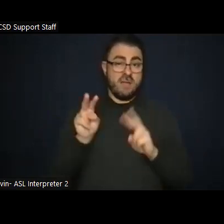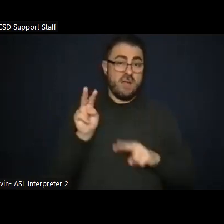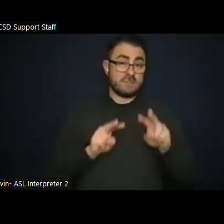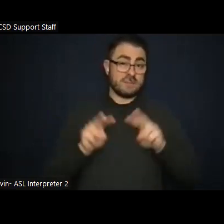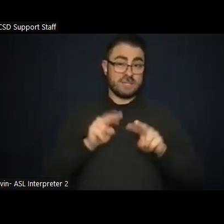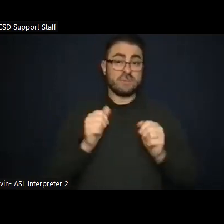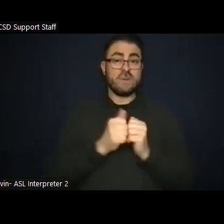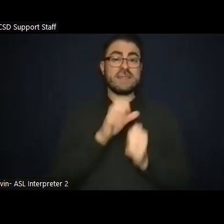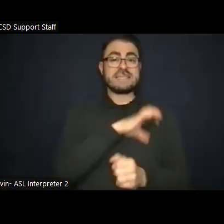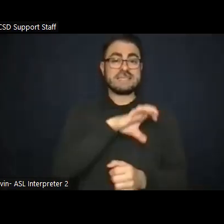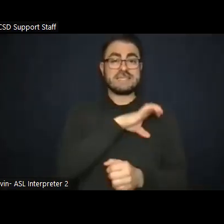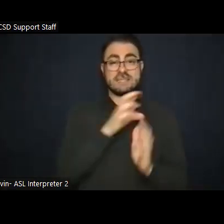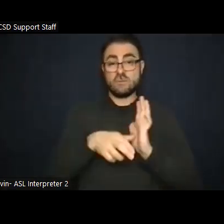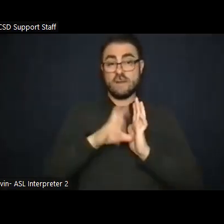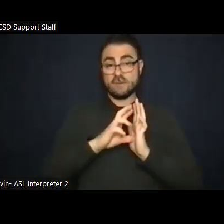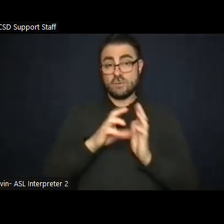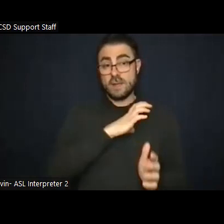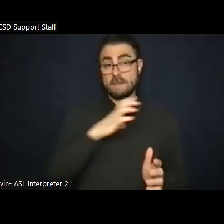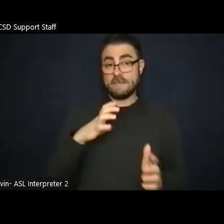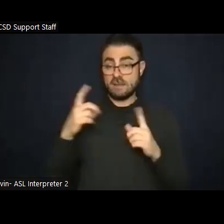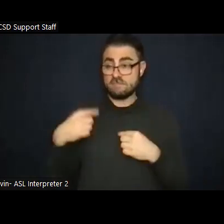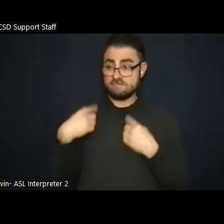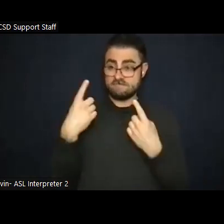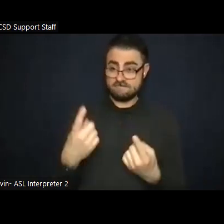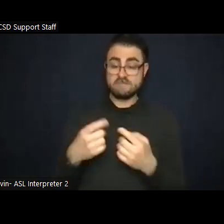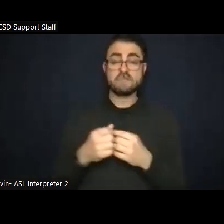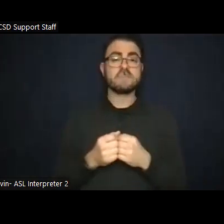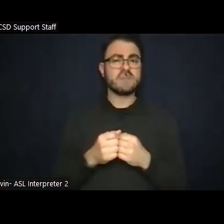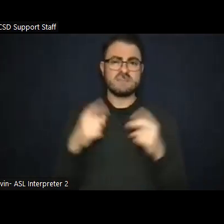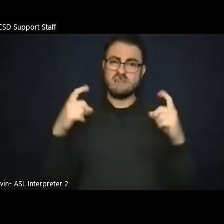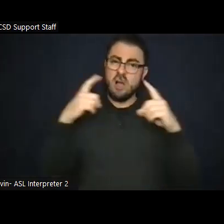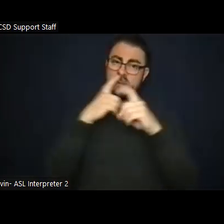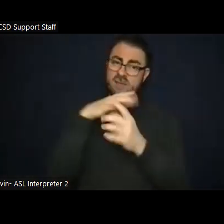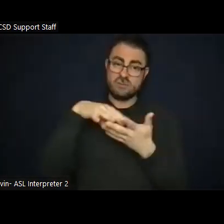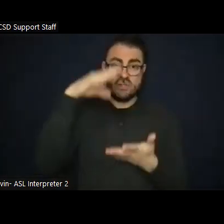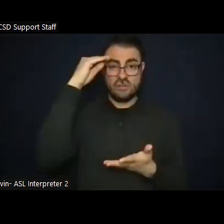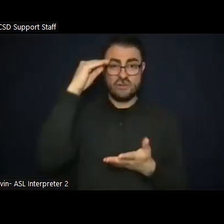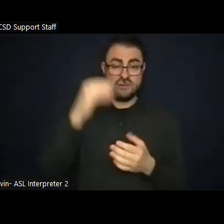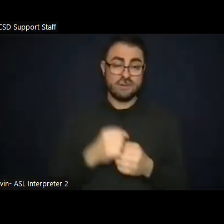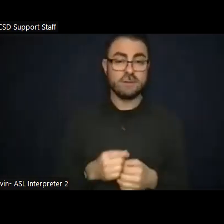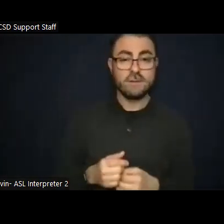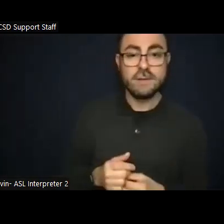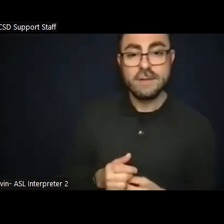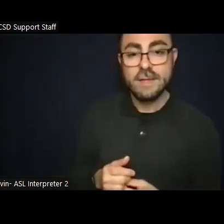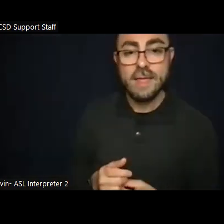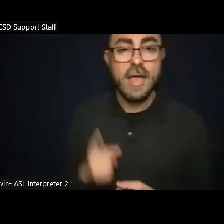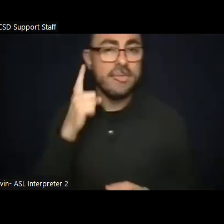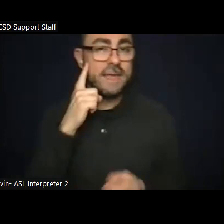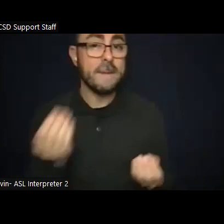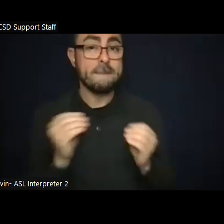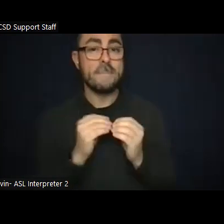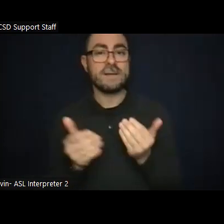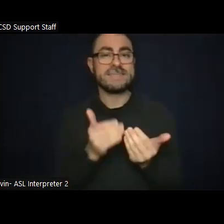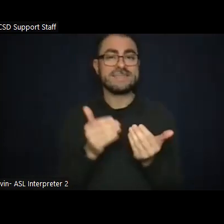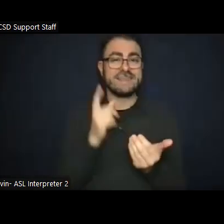Citizen Review Committee over the years, it's kind of a complicated thing to learn about. And I feel like it's easier for people who've been